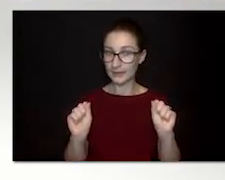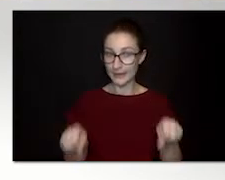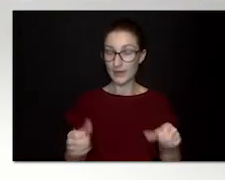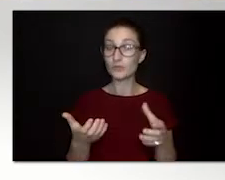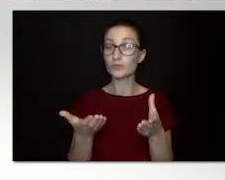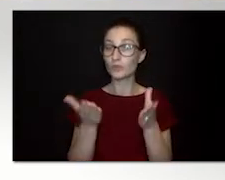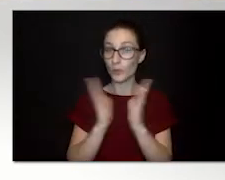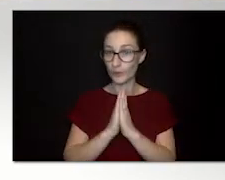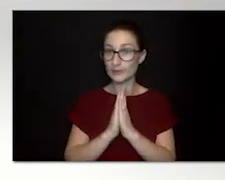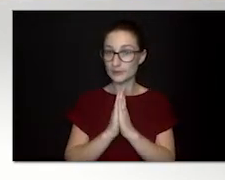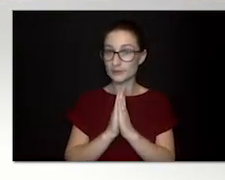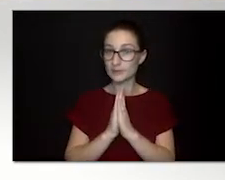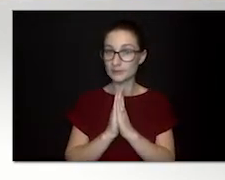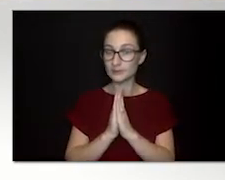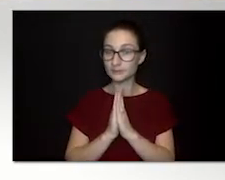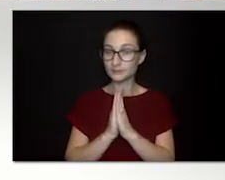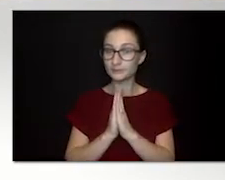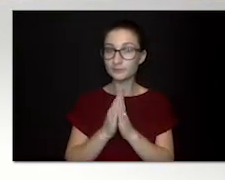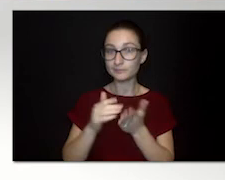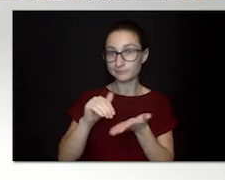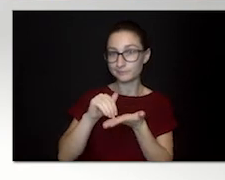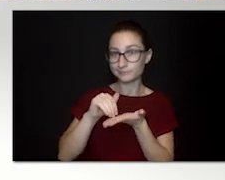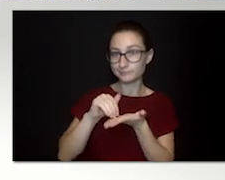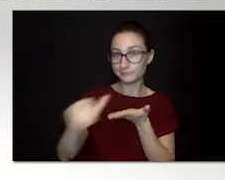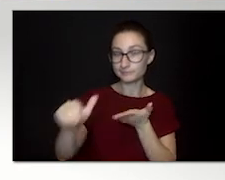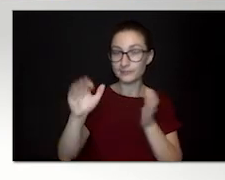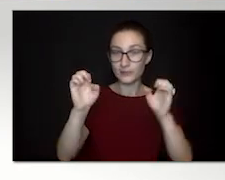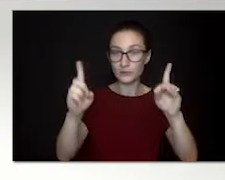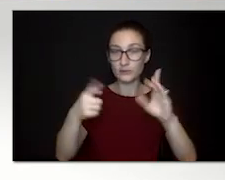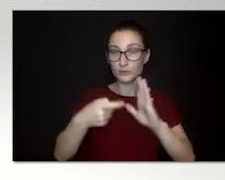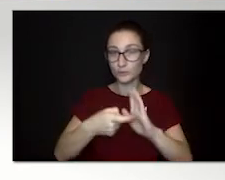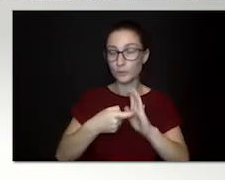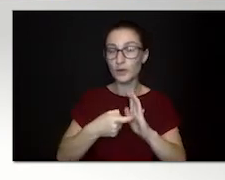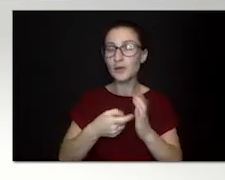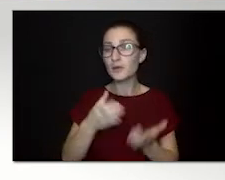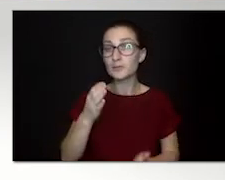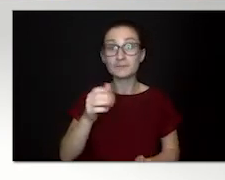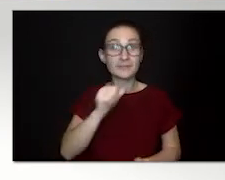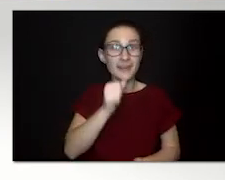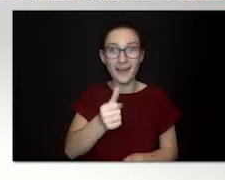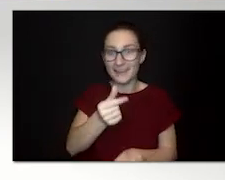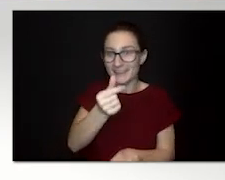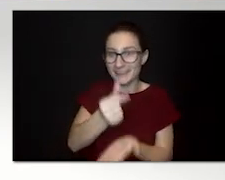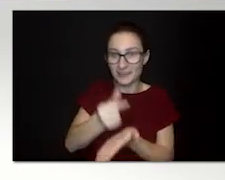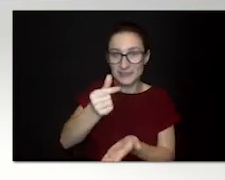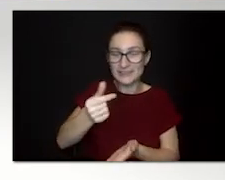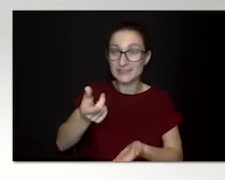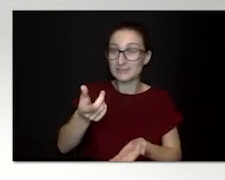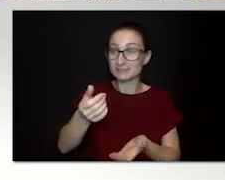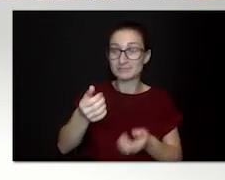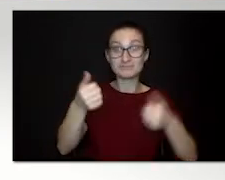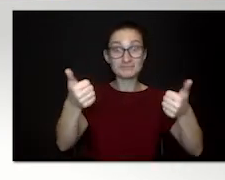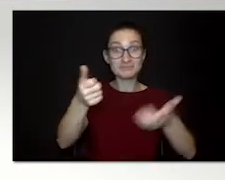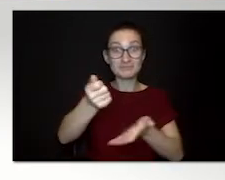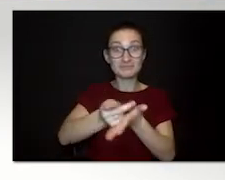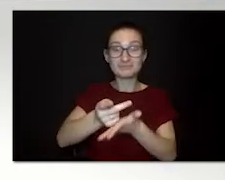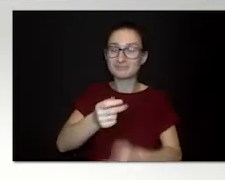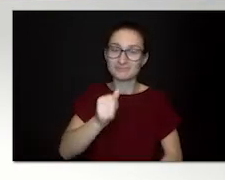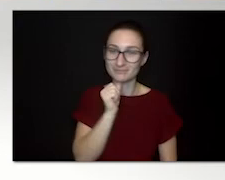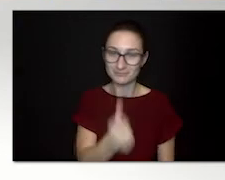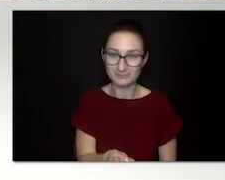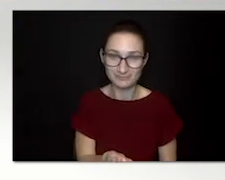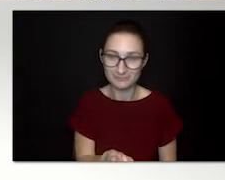request, to have the education requirements waived. That's not a guarantee that the judge will grant it. For